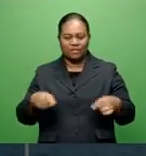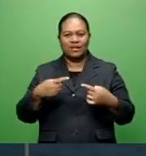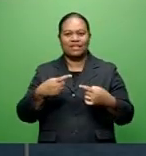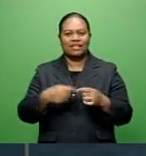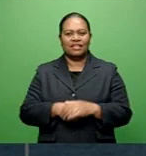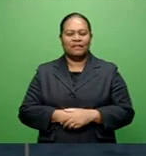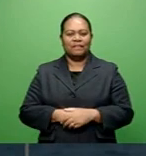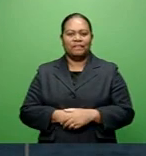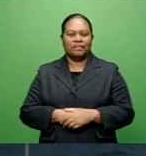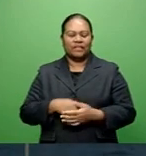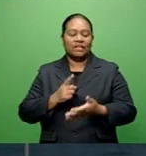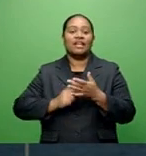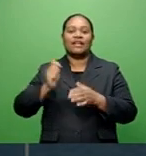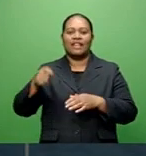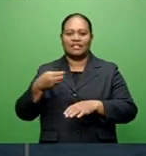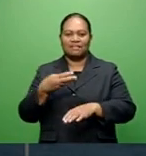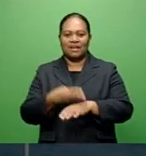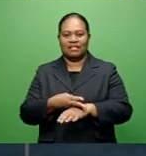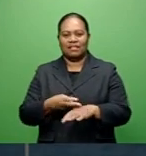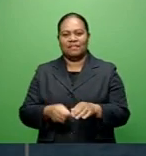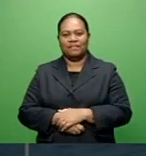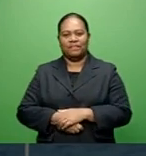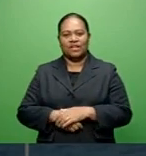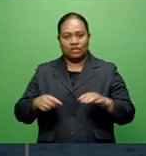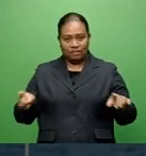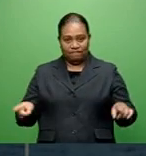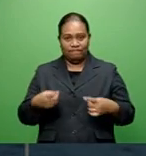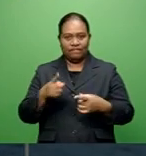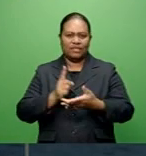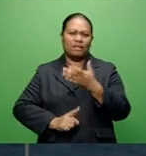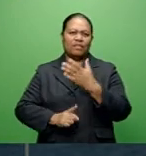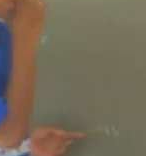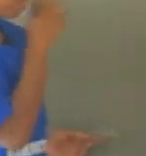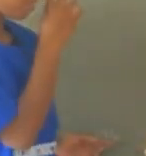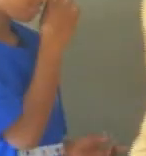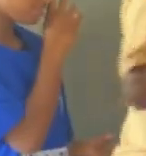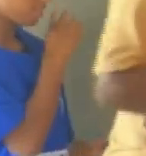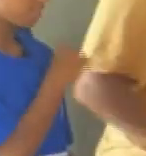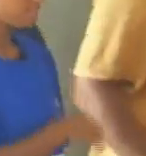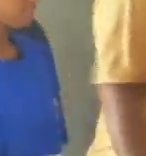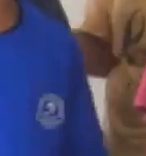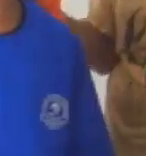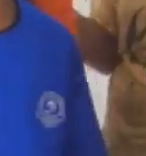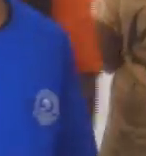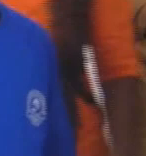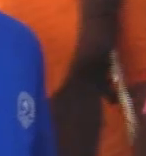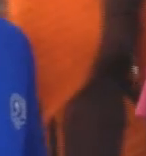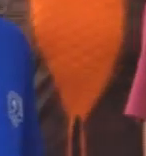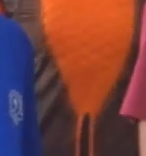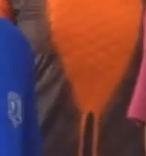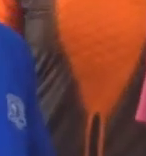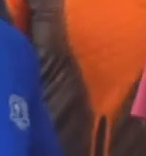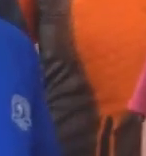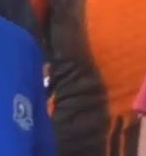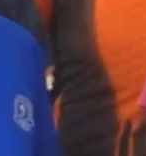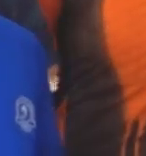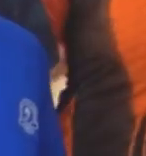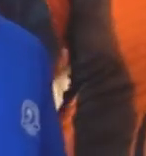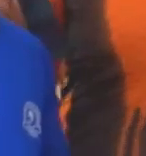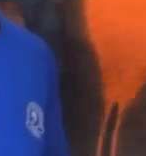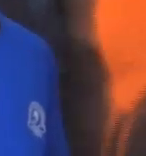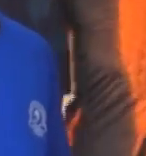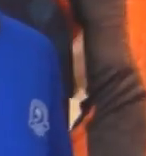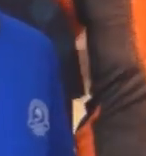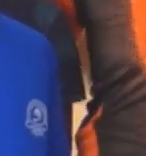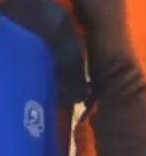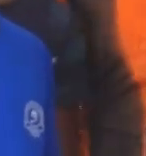the Super League Series next month. The tournament will feature top 6 women's teams, which includes Suva,